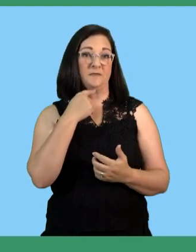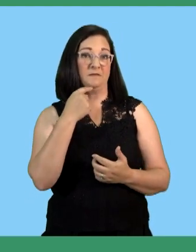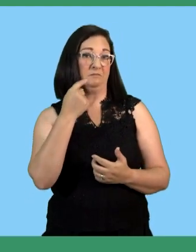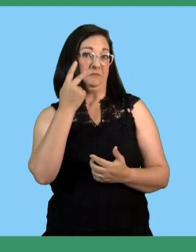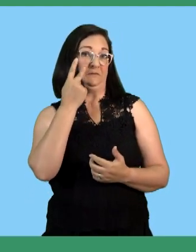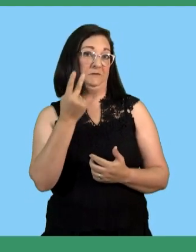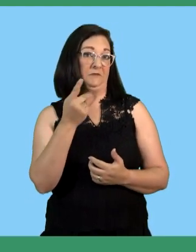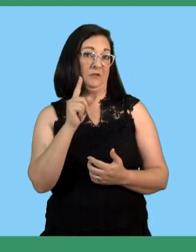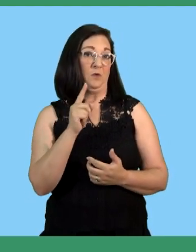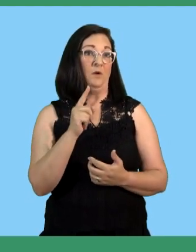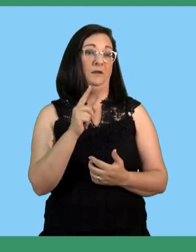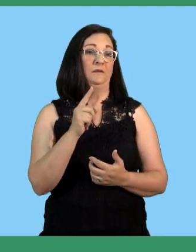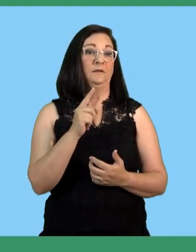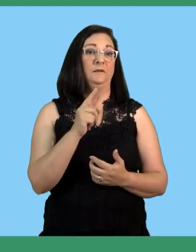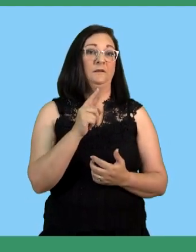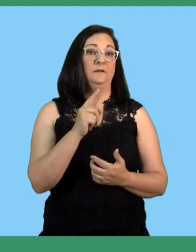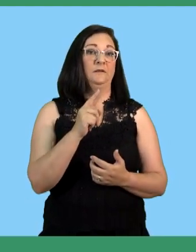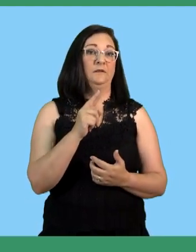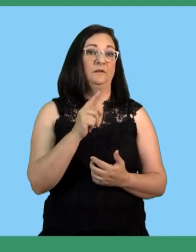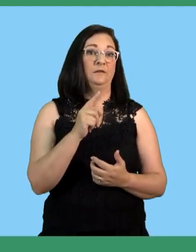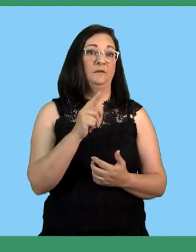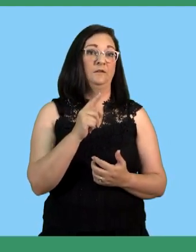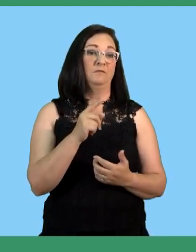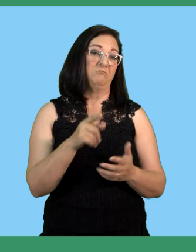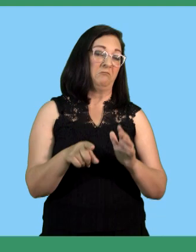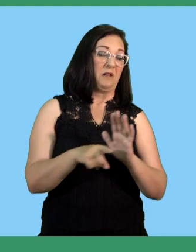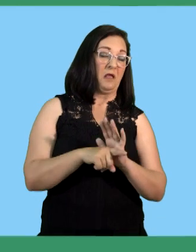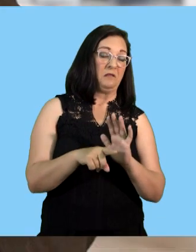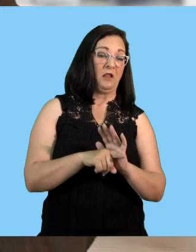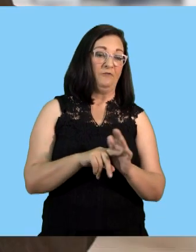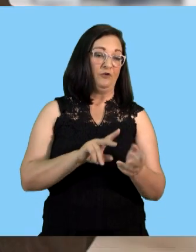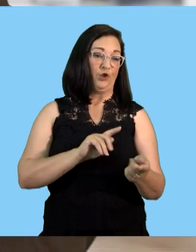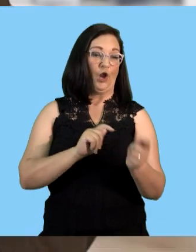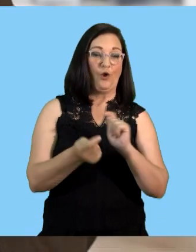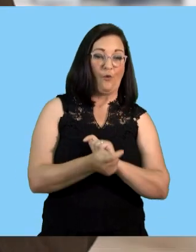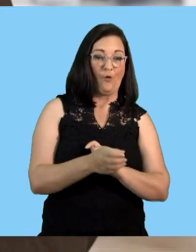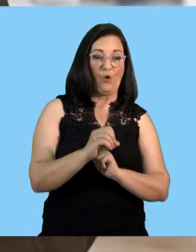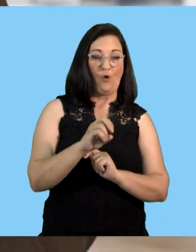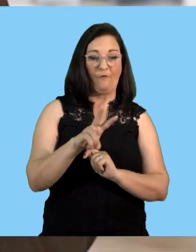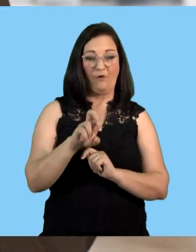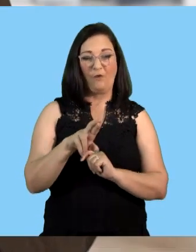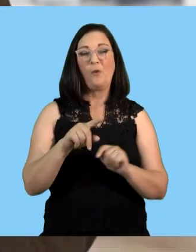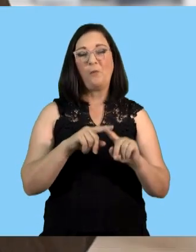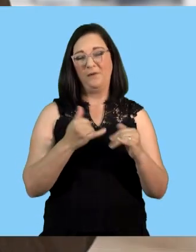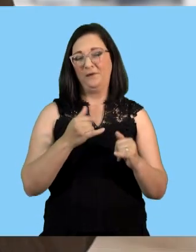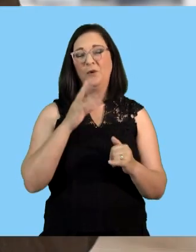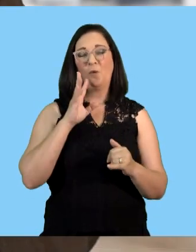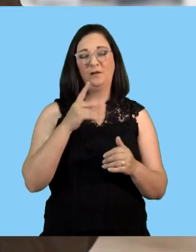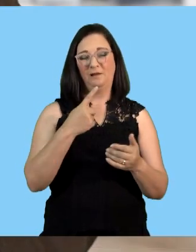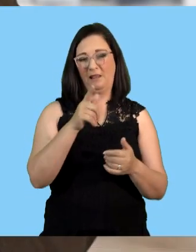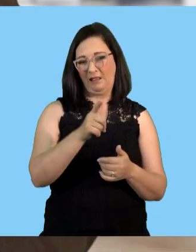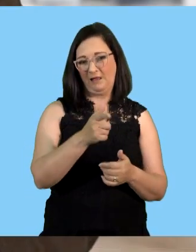could be fined a certain percentage of our turnover, but we're going to speak about the